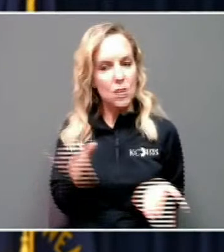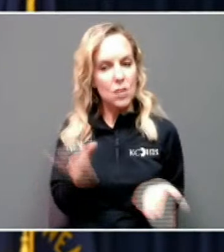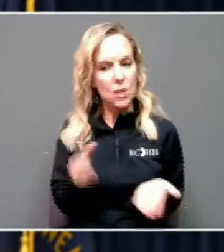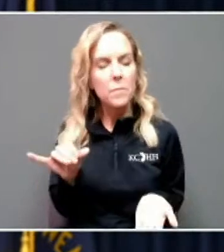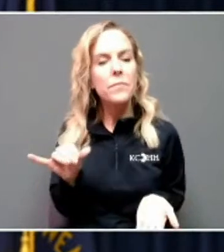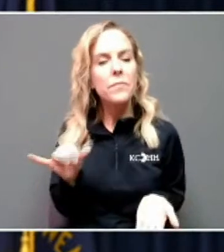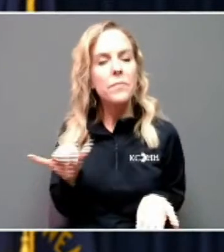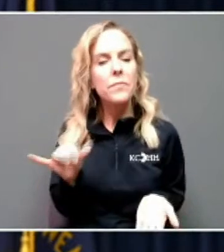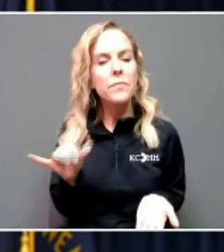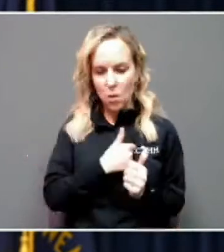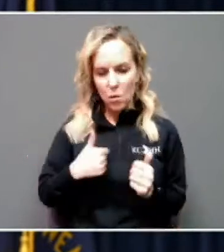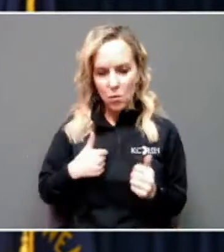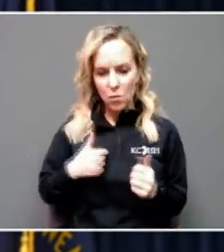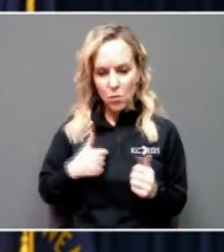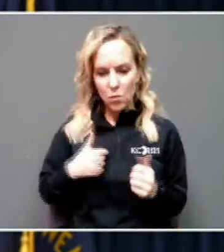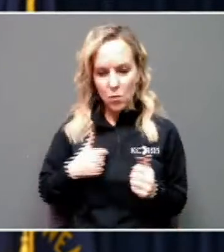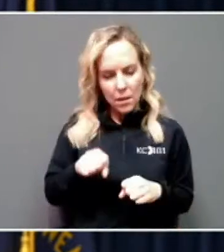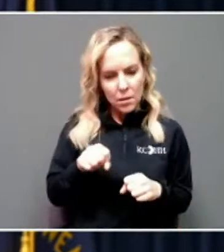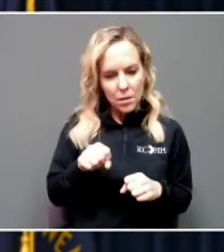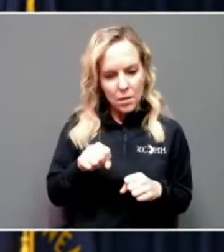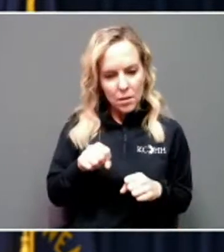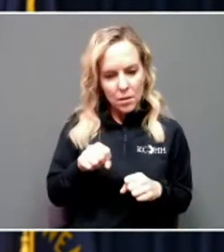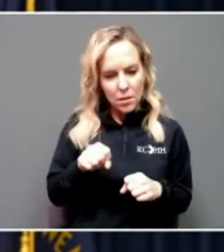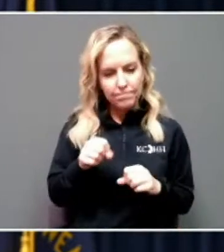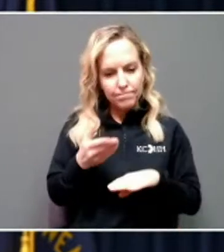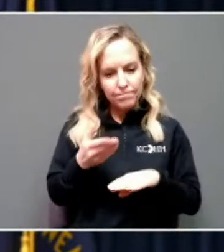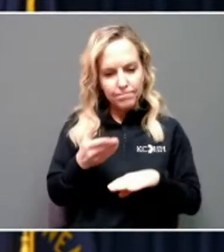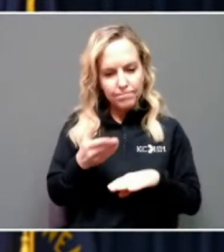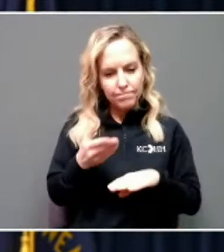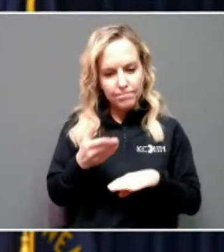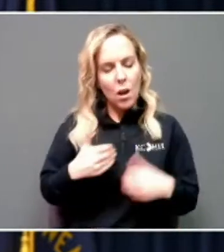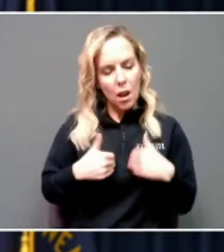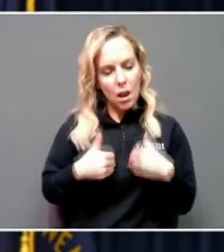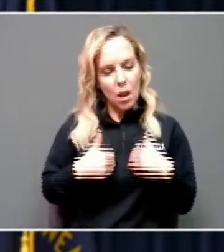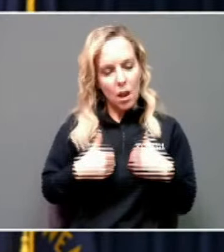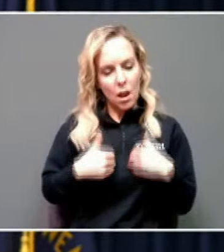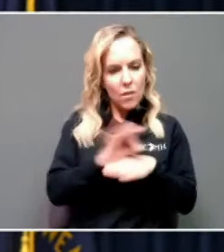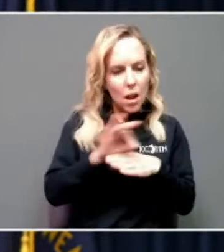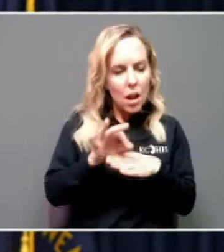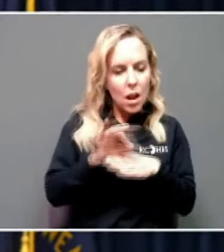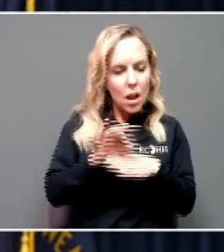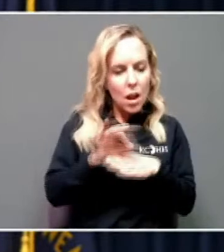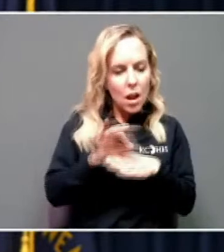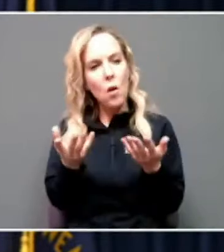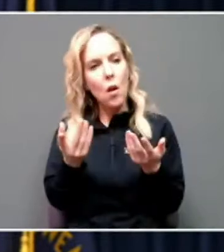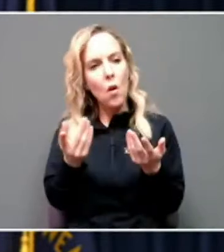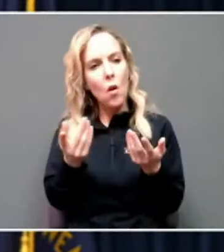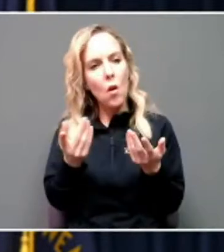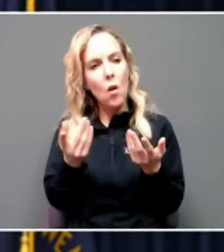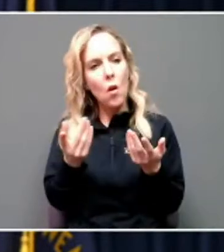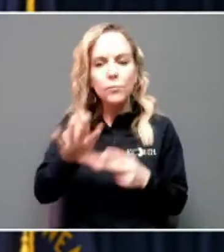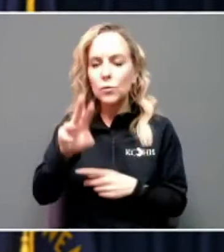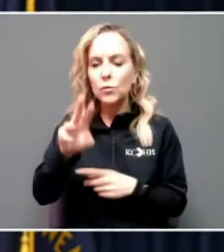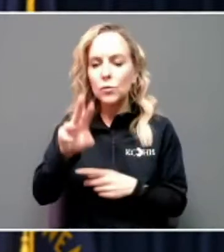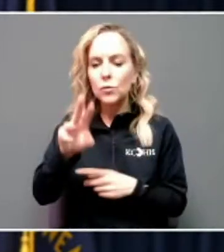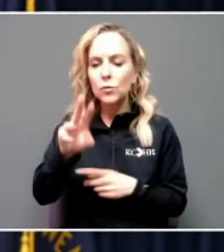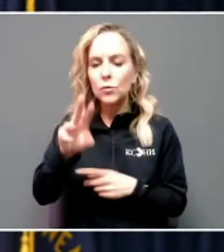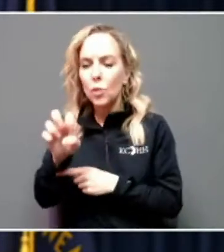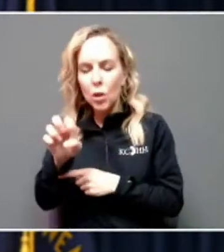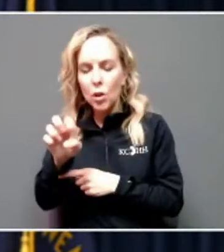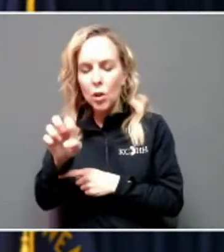rebuild lung function? How do we deal with some of the seemingly nerve damage? And it also appears to manifest